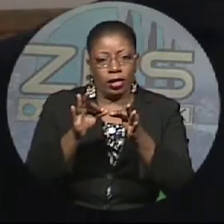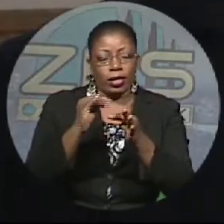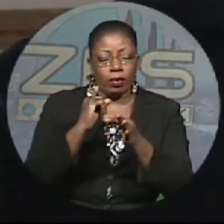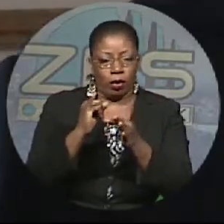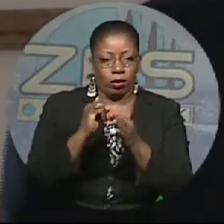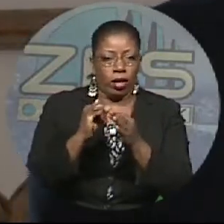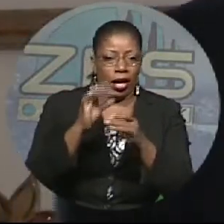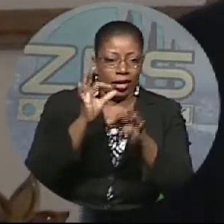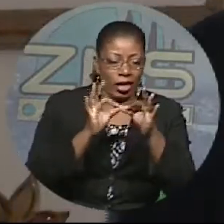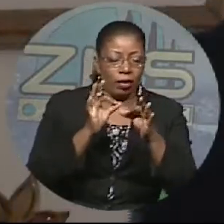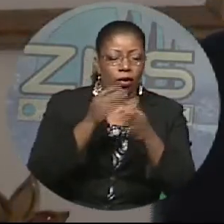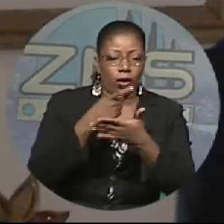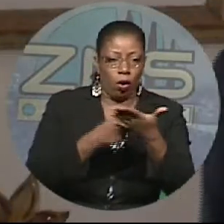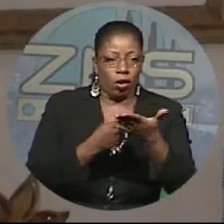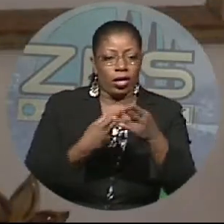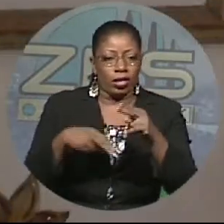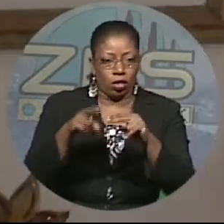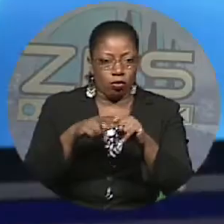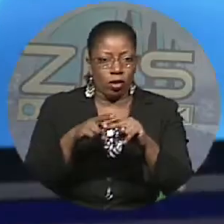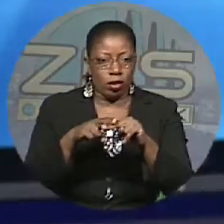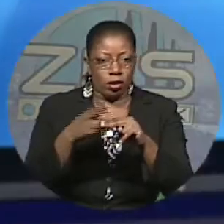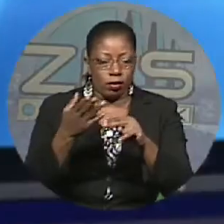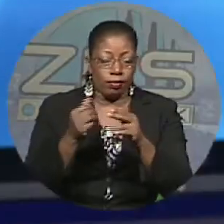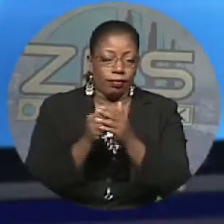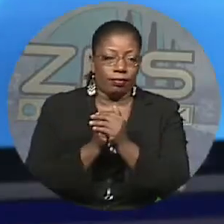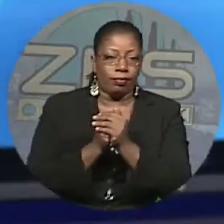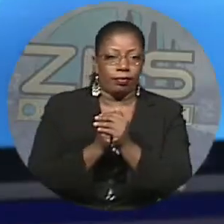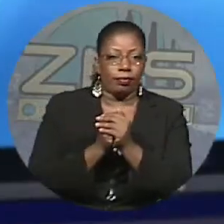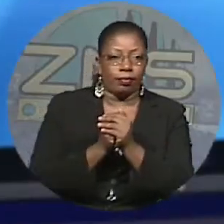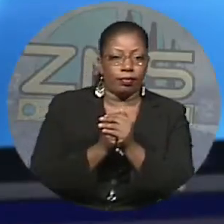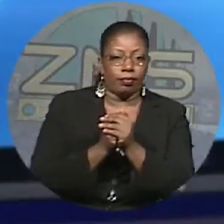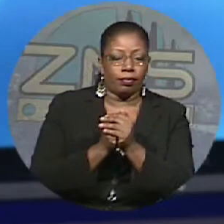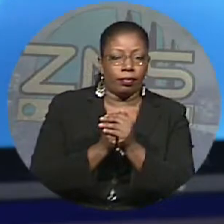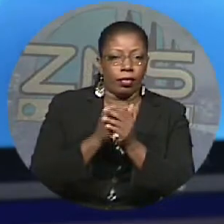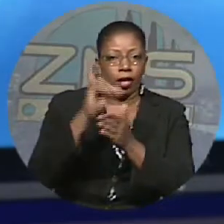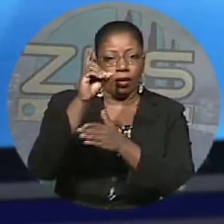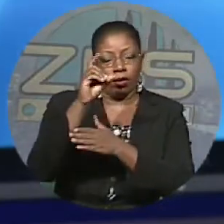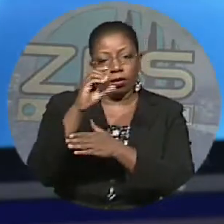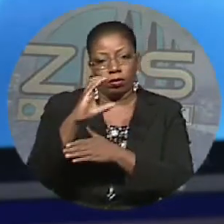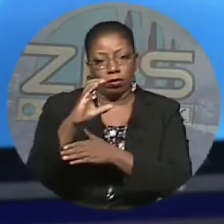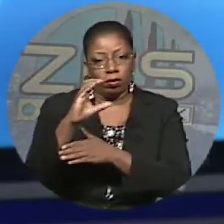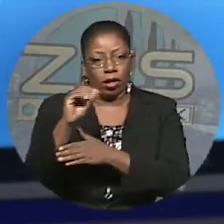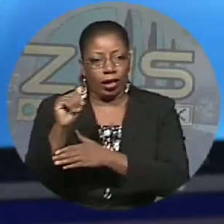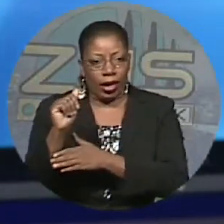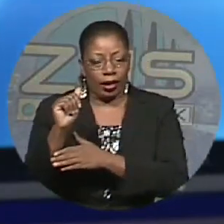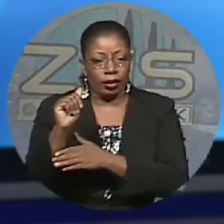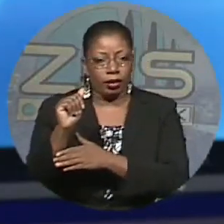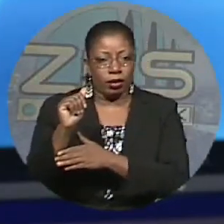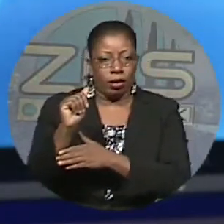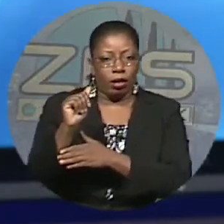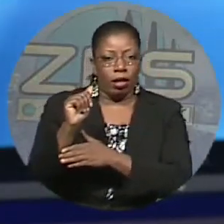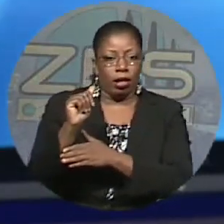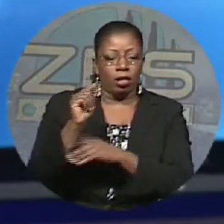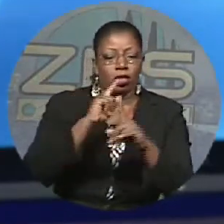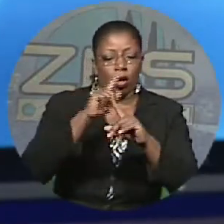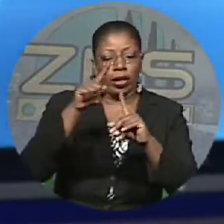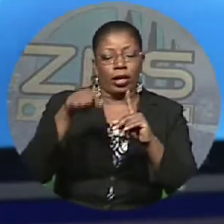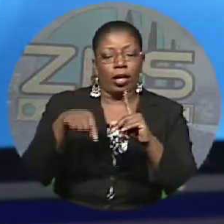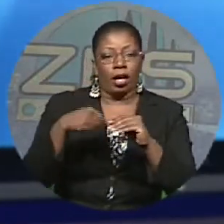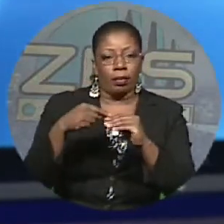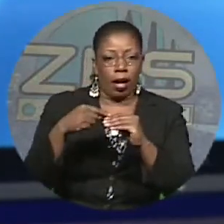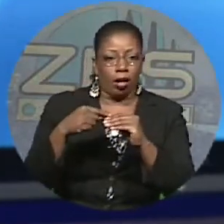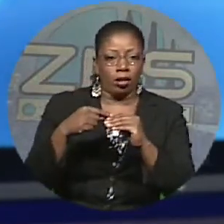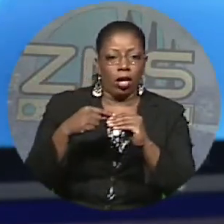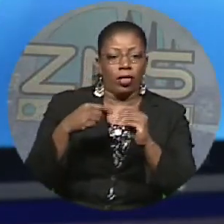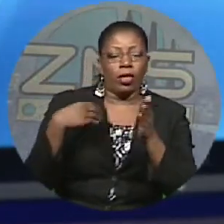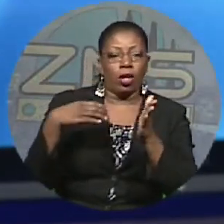the prices of our products go up, The Democratic National Alliance is speaking out on the crime problem in the country. At a